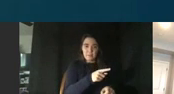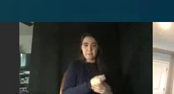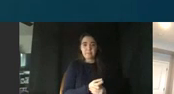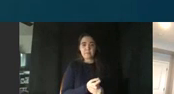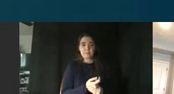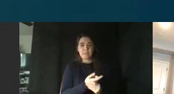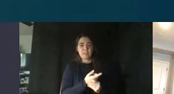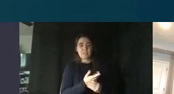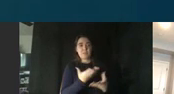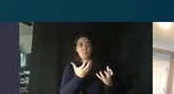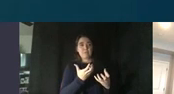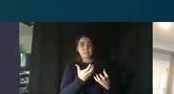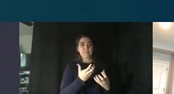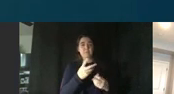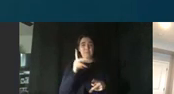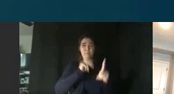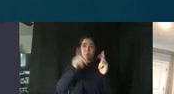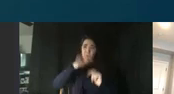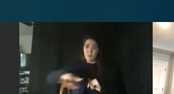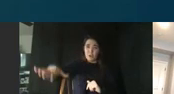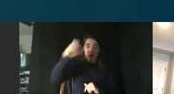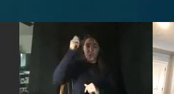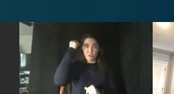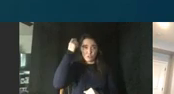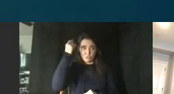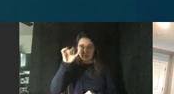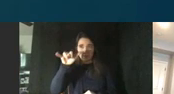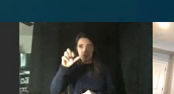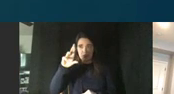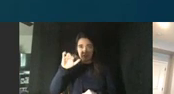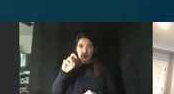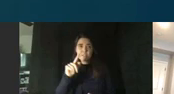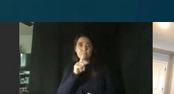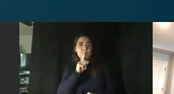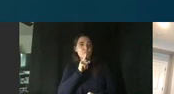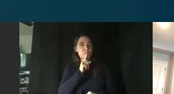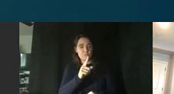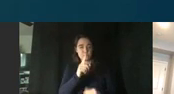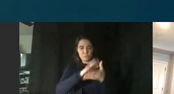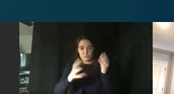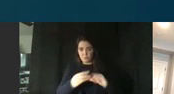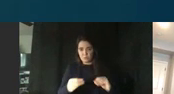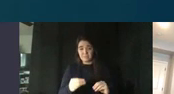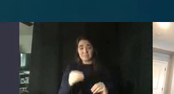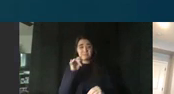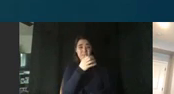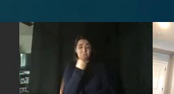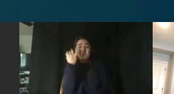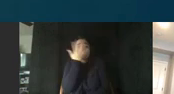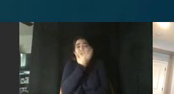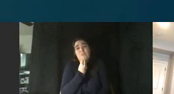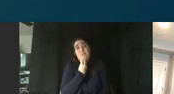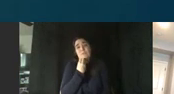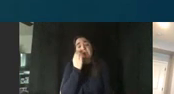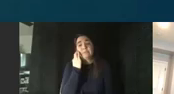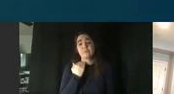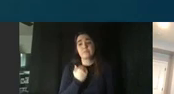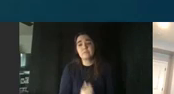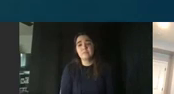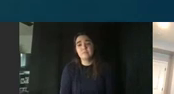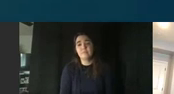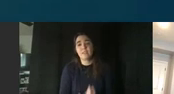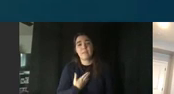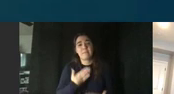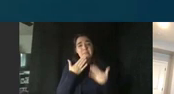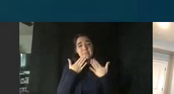Syrian story. And that was beautiful to me. And I'm grateful